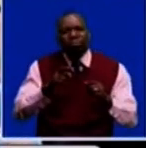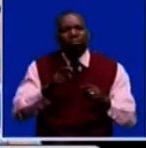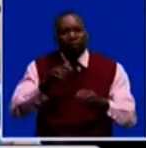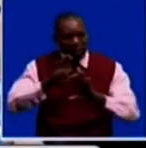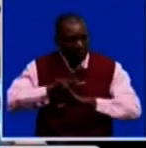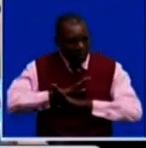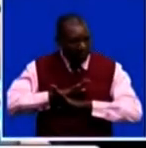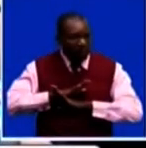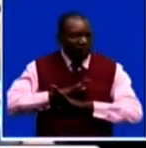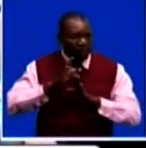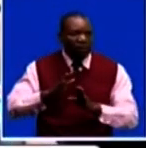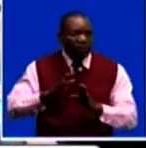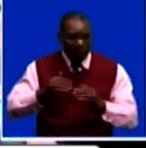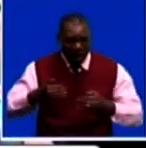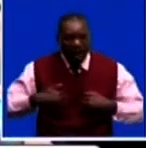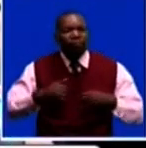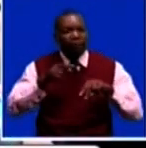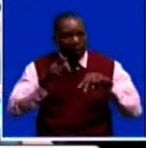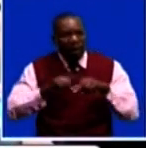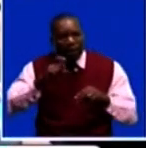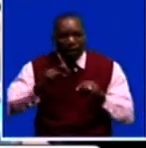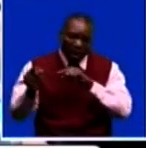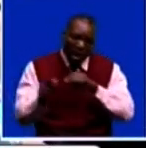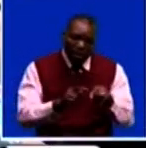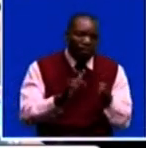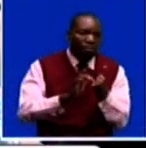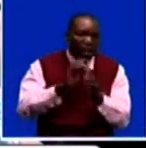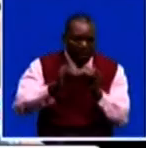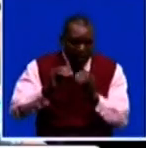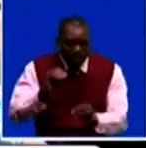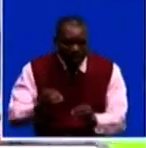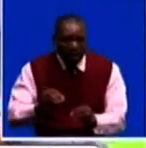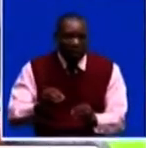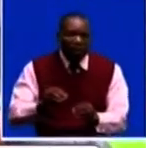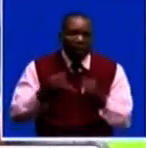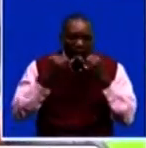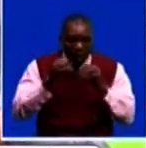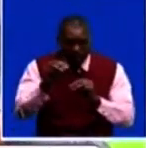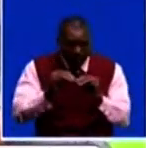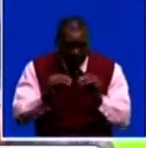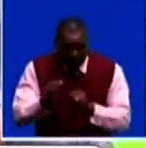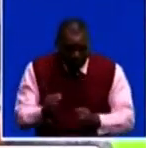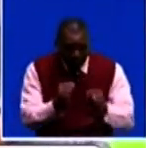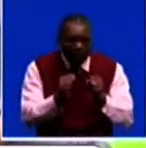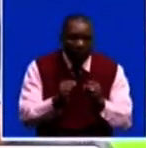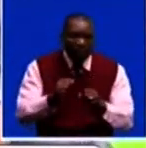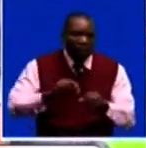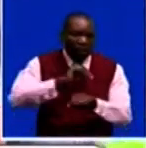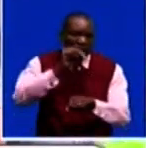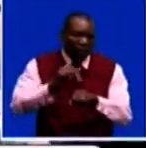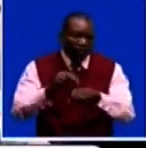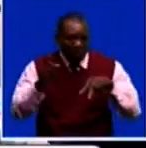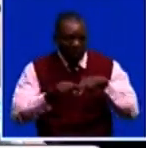and access treatment. The upgraded National AIDS Council Information Management System, a platform